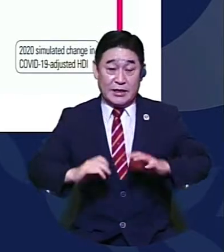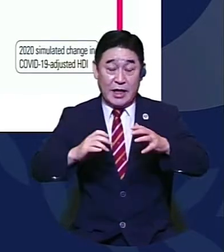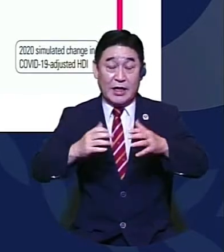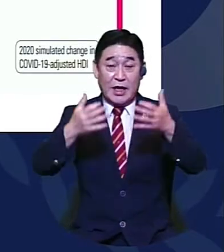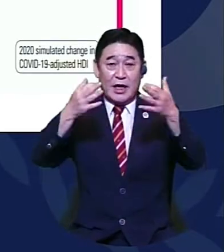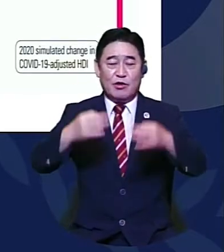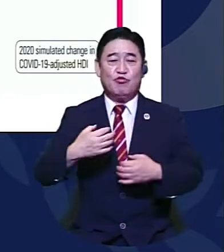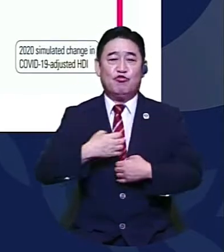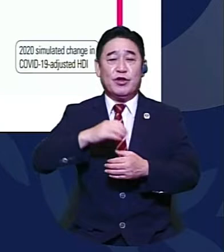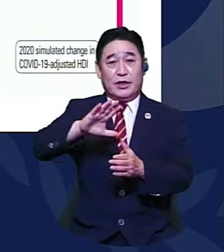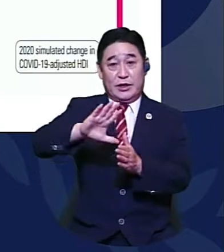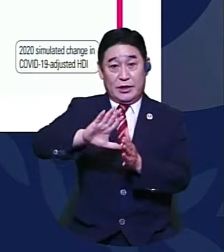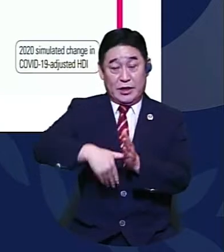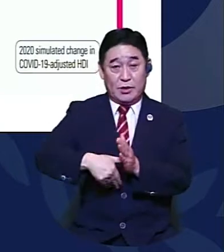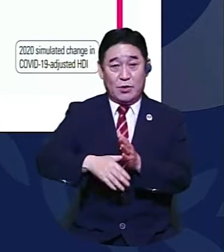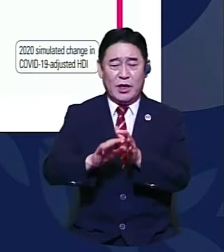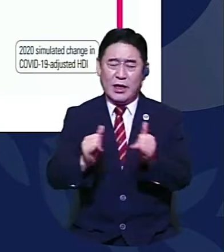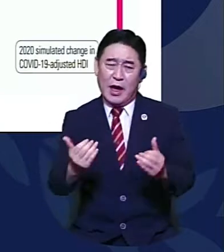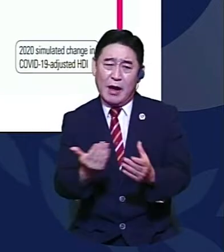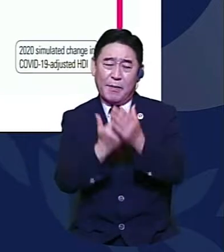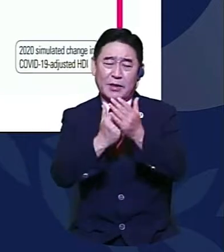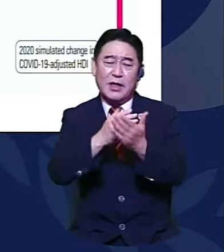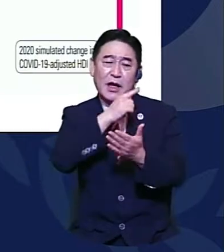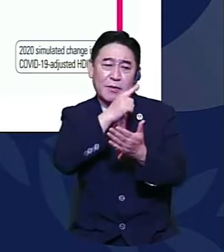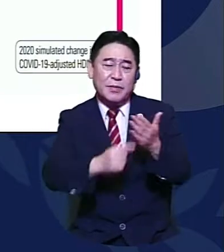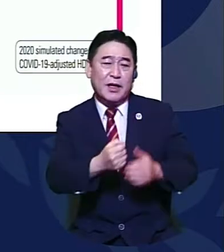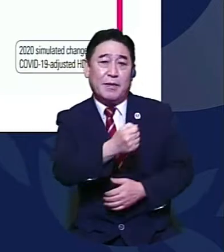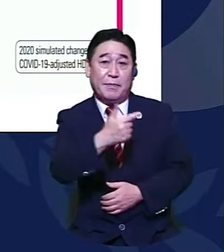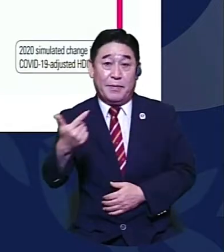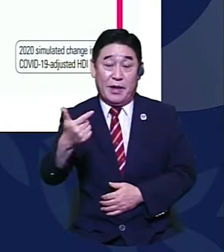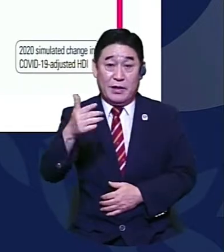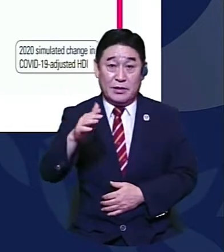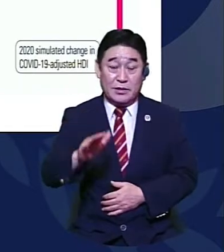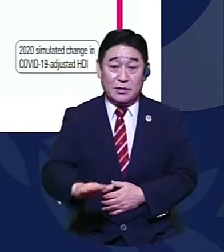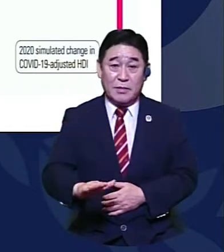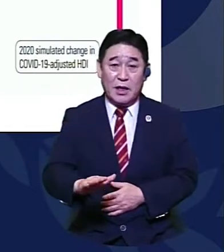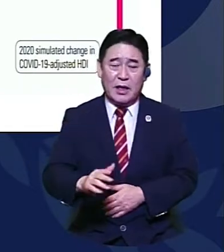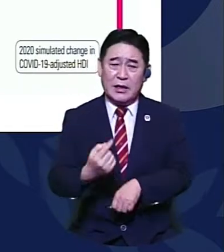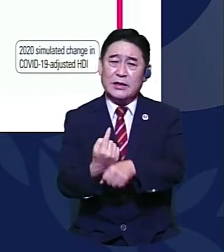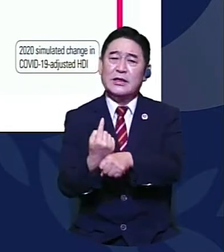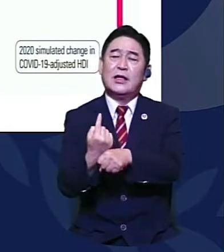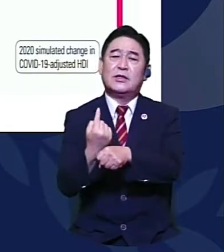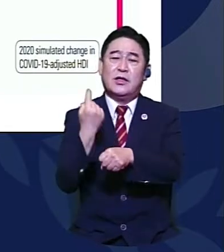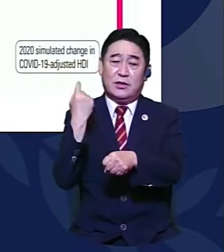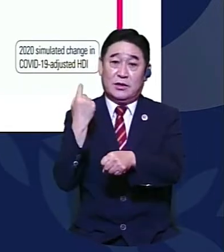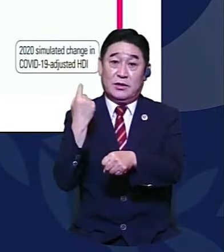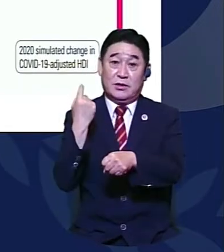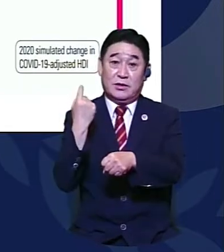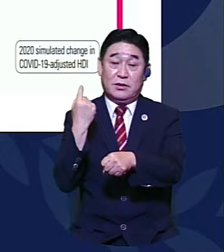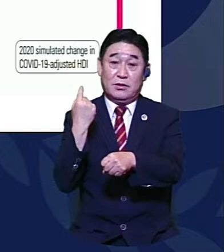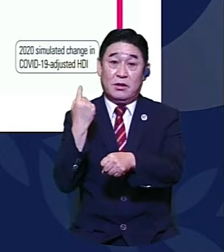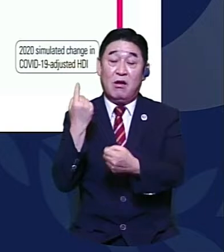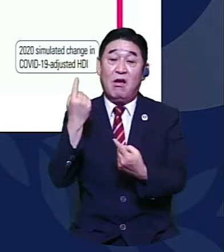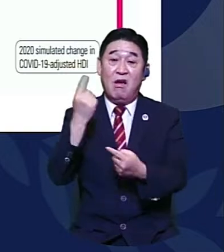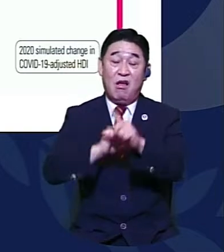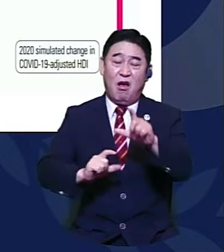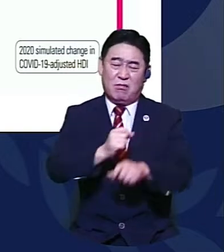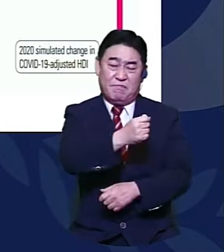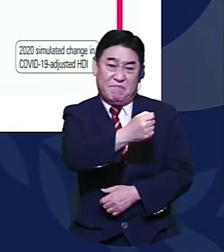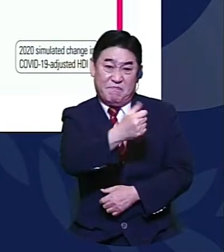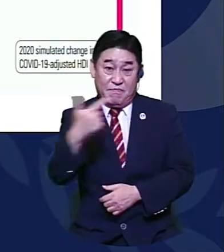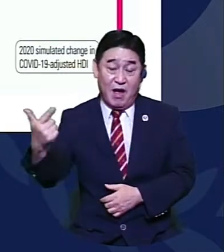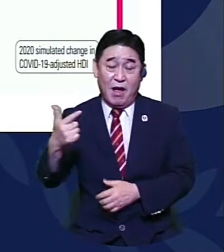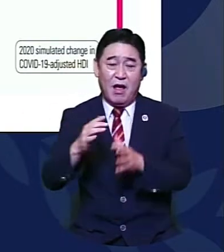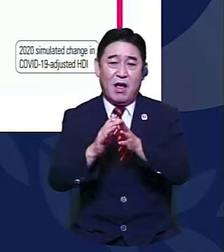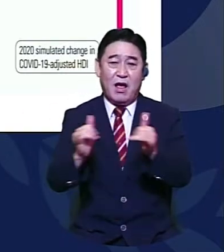development. But last year we saw a very large decrease of human development as documented by UNDP's